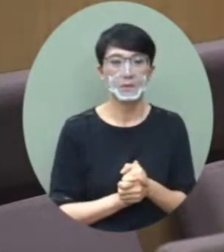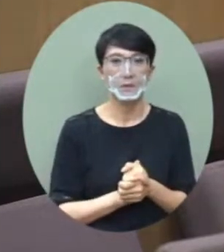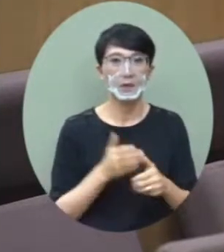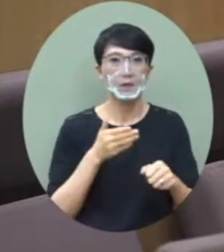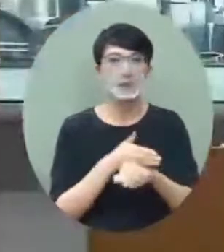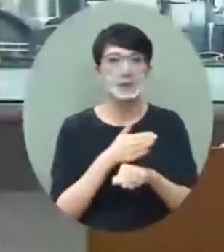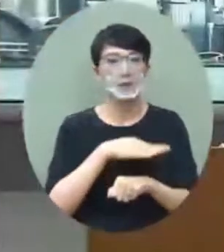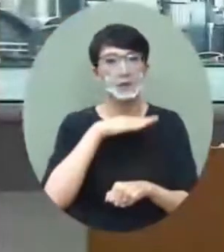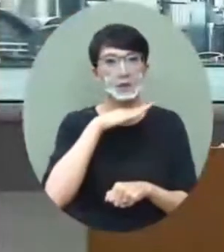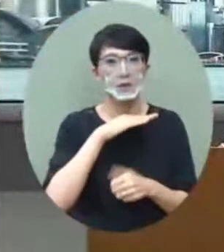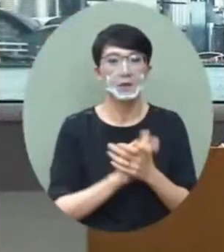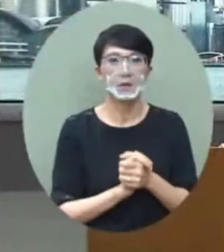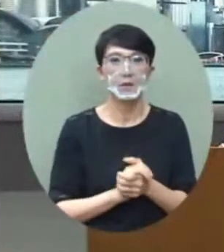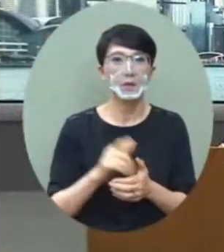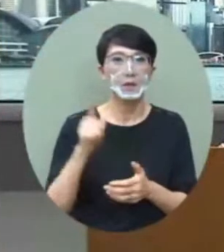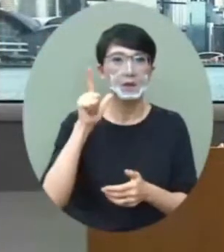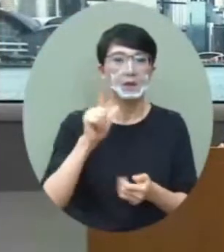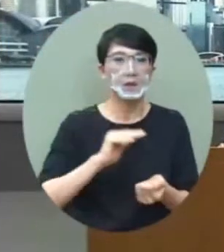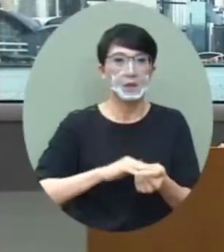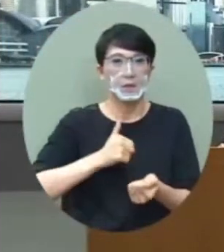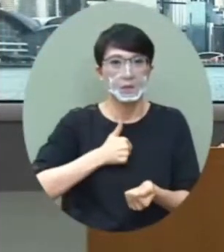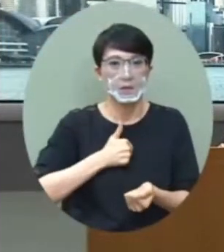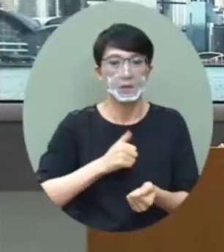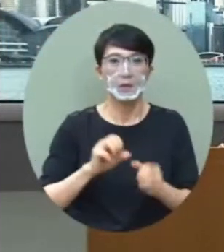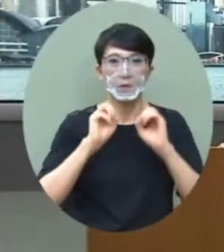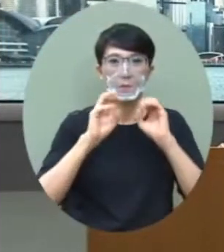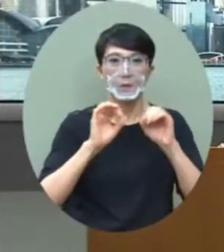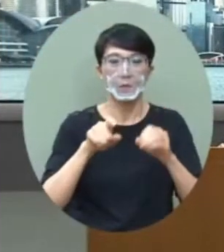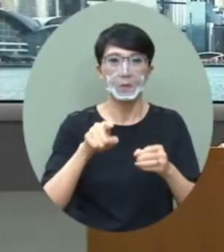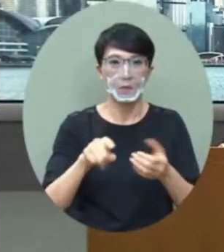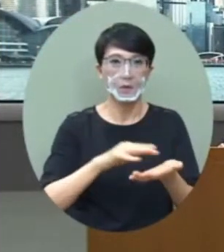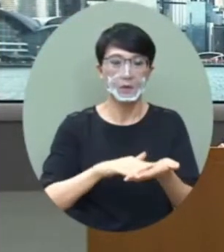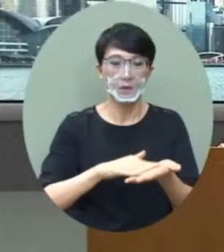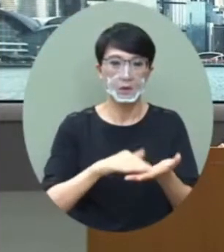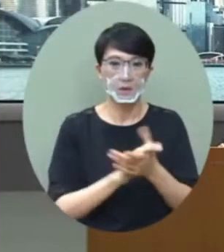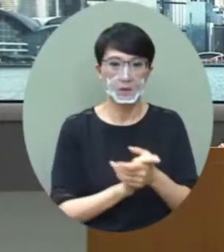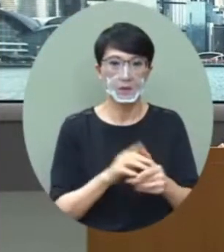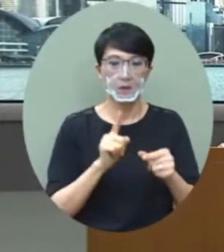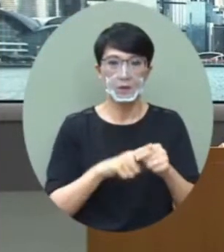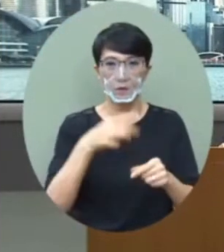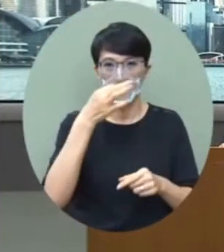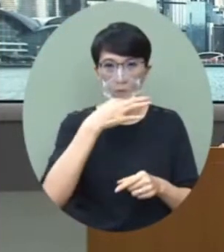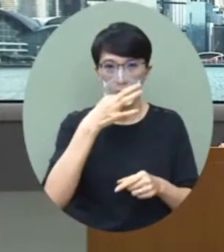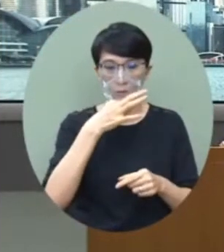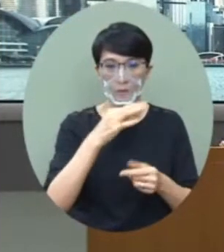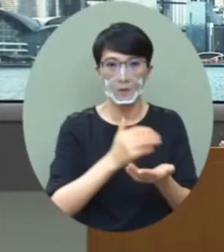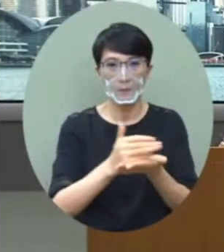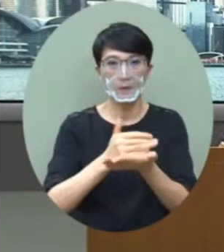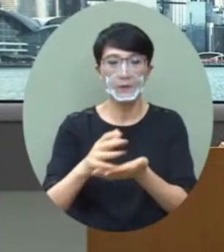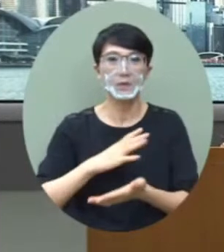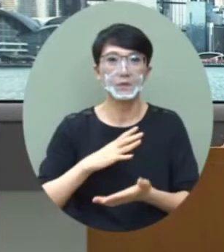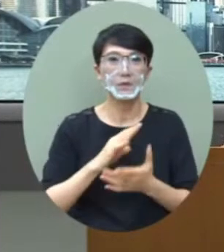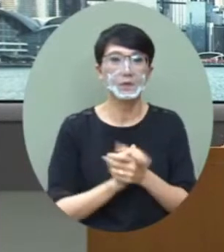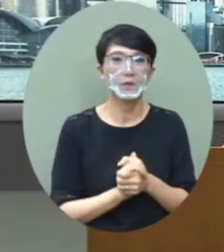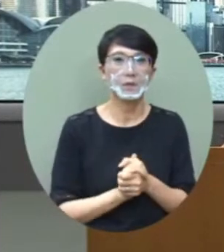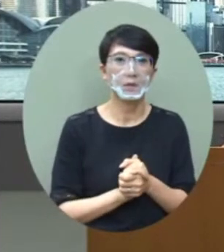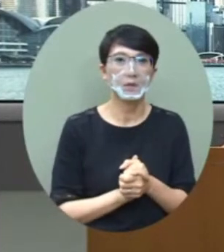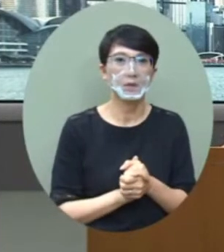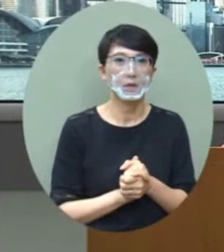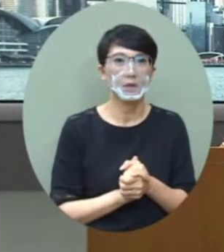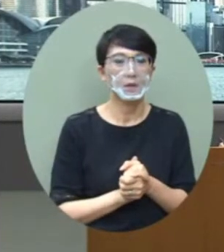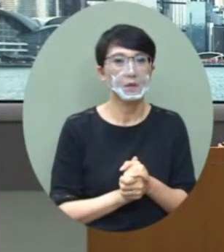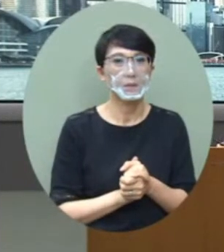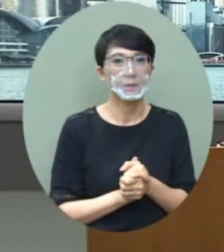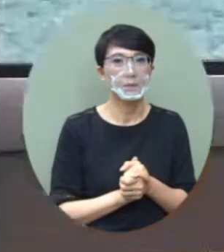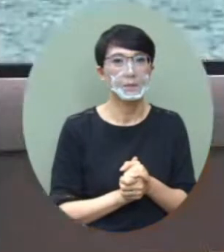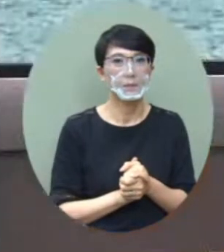or adverse effects after taking the medicine? I'll give the floor to Dr. Lau to report on the distribution